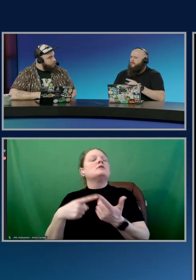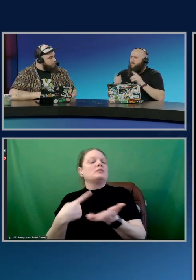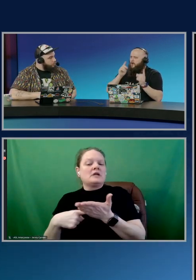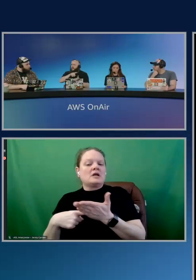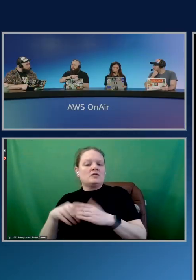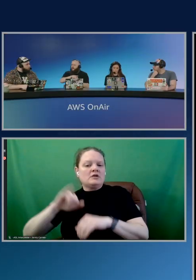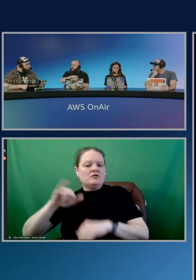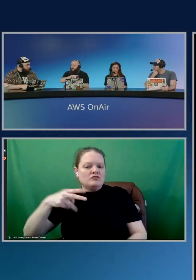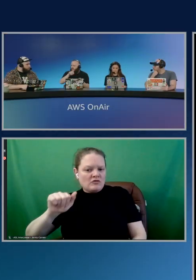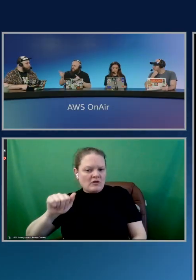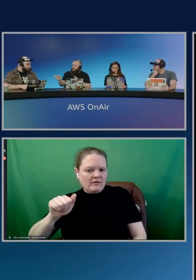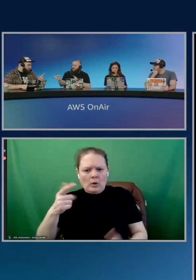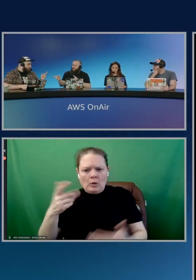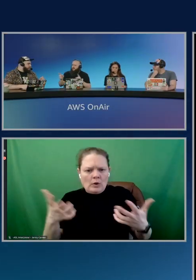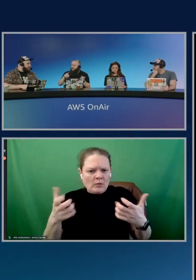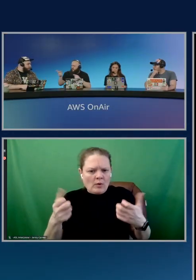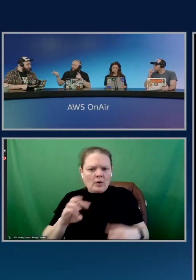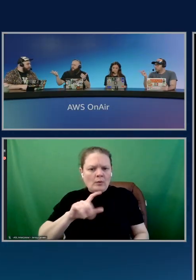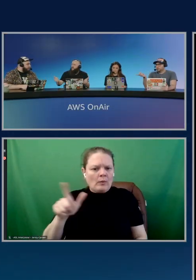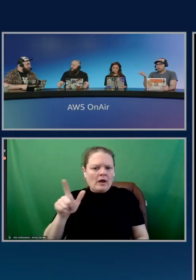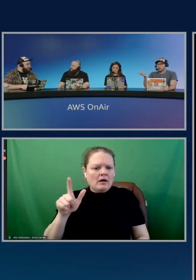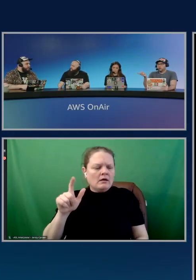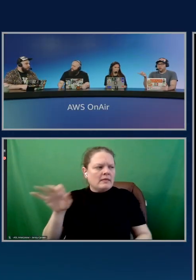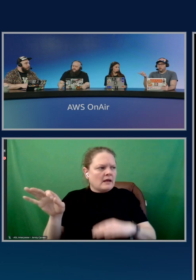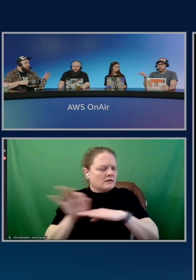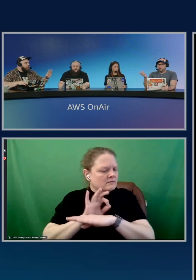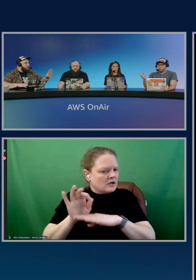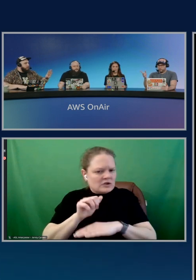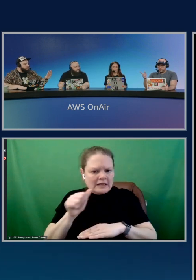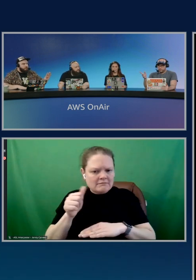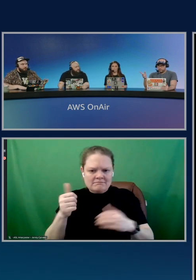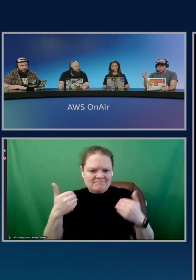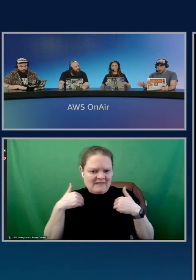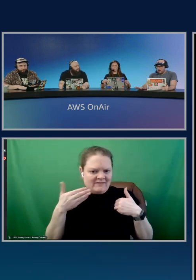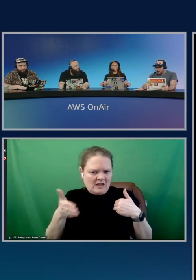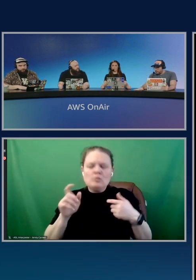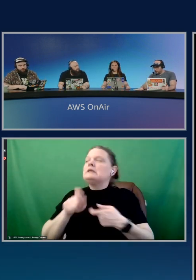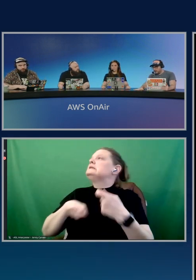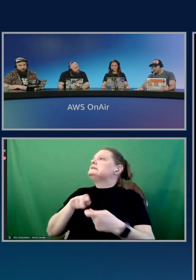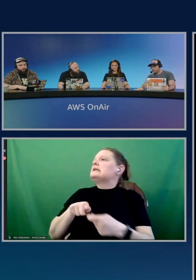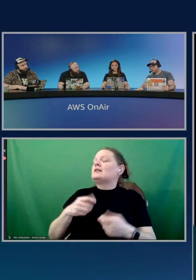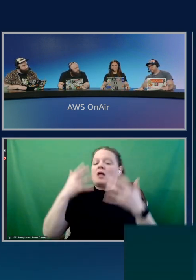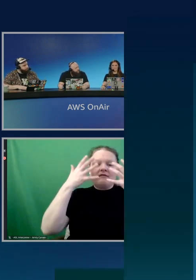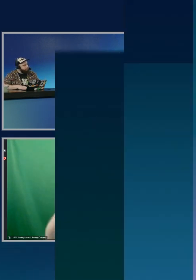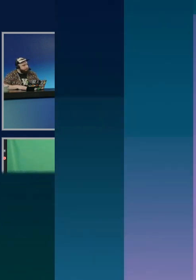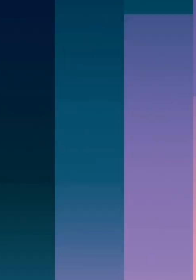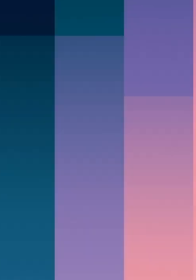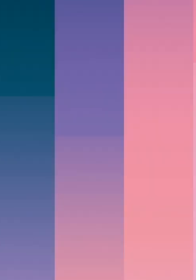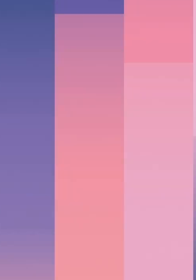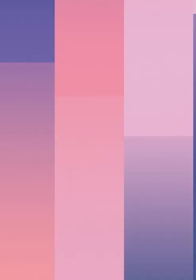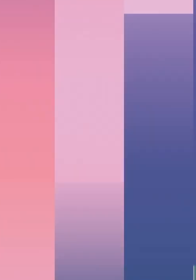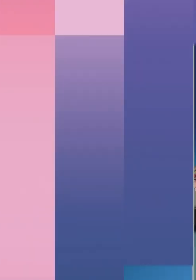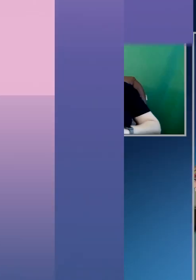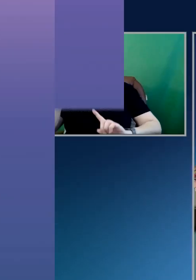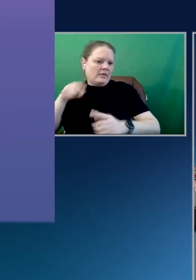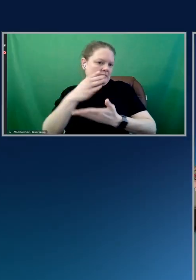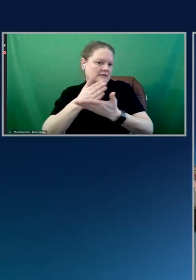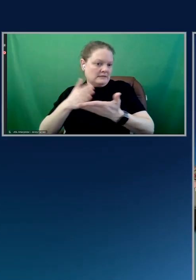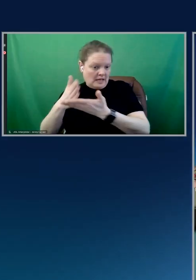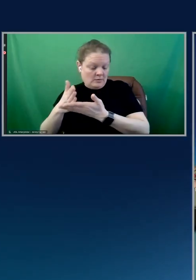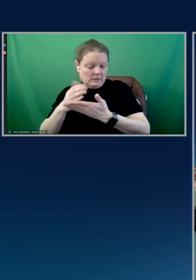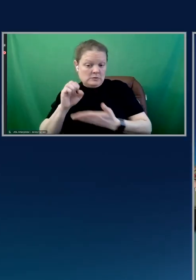well, that concept should exist in Rust. Exactly. What does it look like? Exactly. Unfortunately, we are out of time for this segment, though. So it is